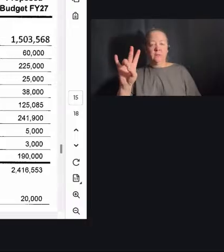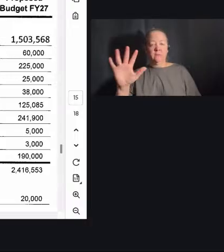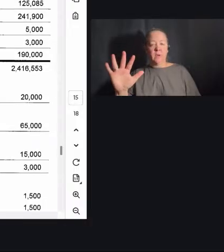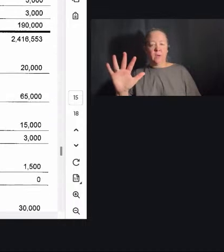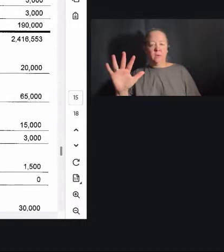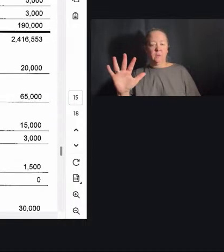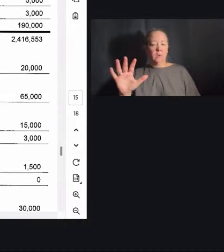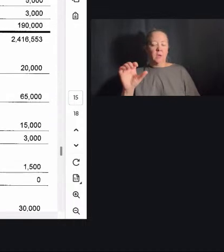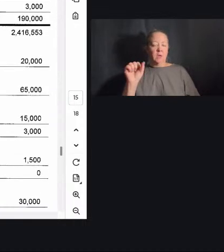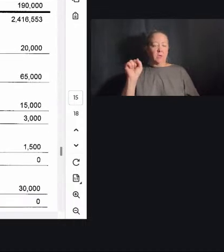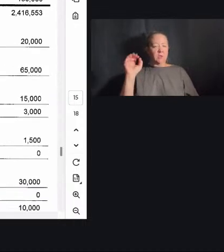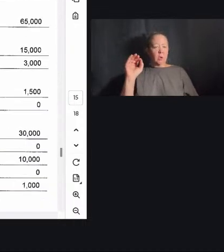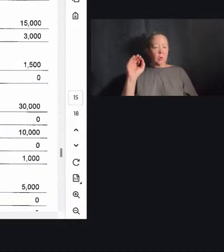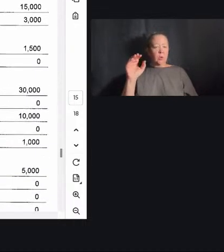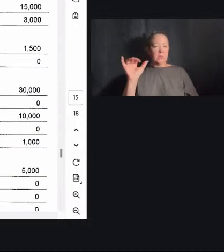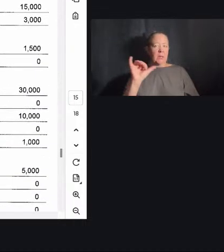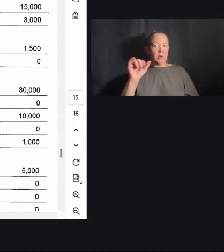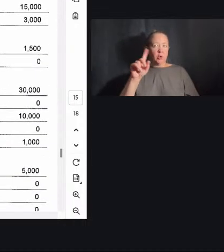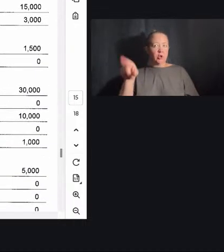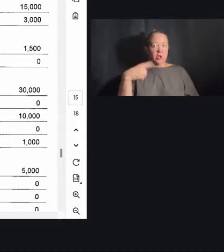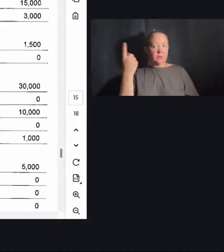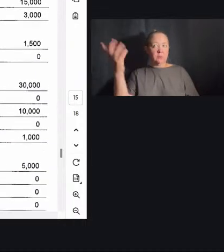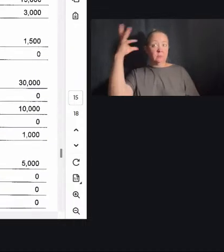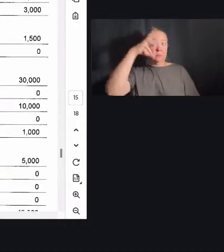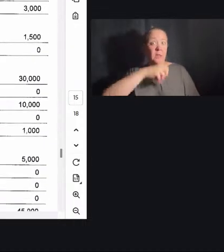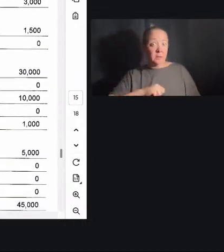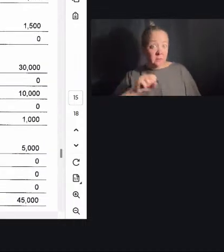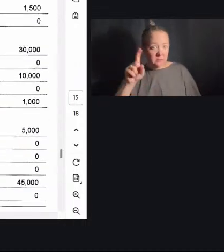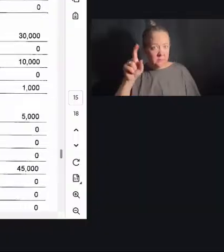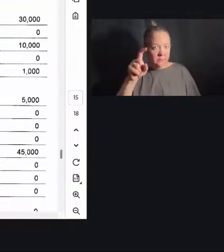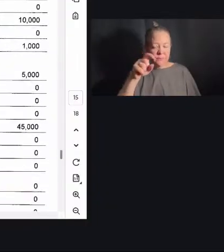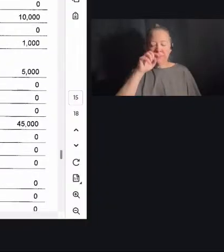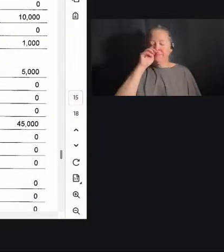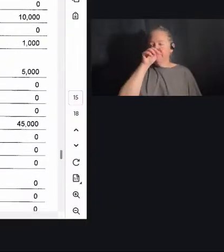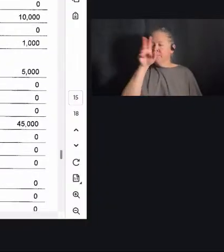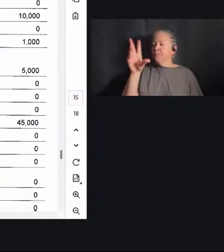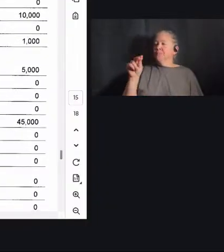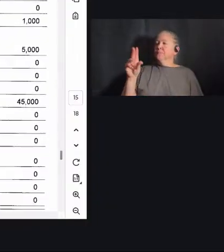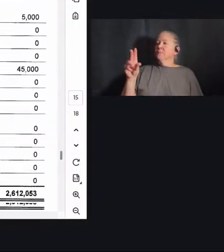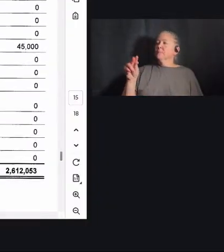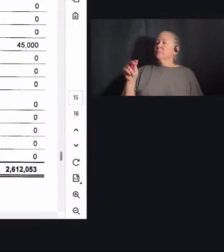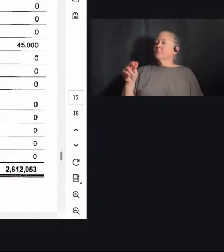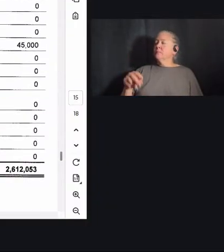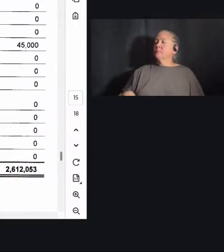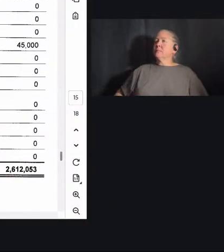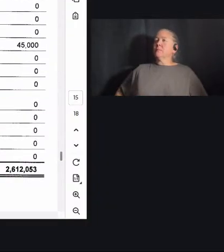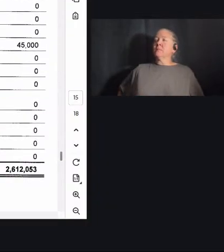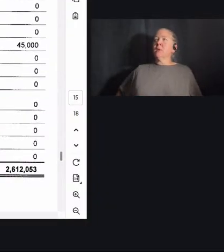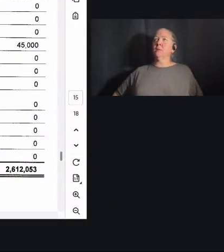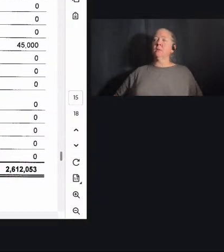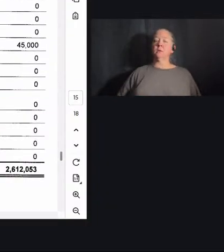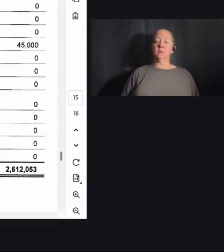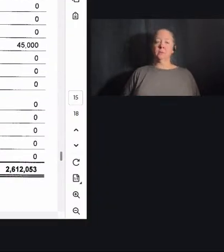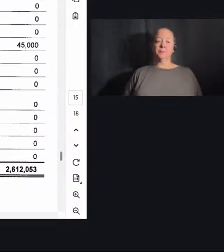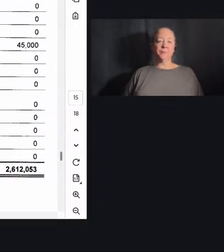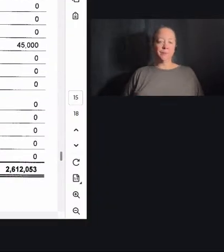dart at it, kind of thing. No, So